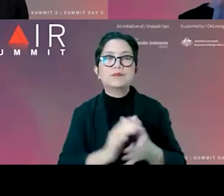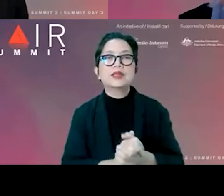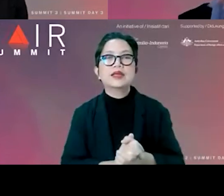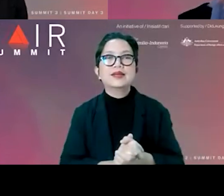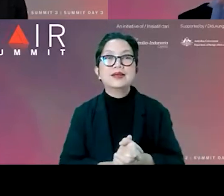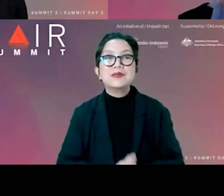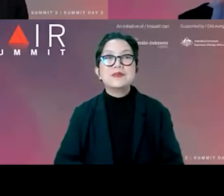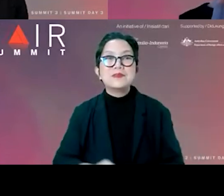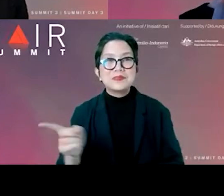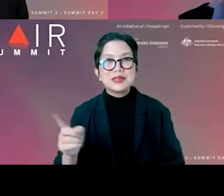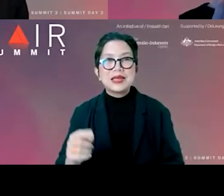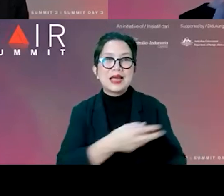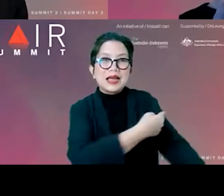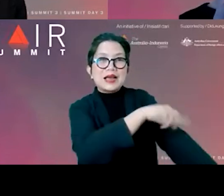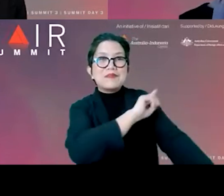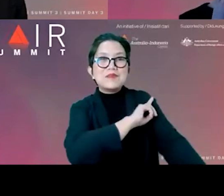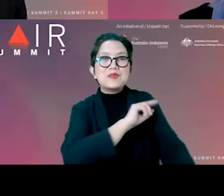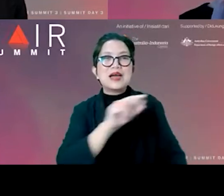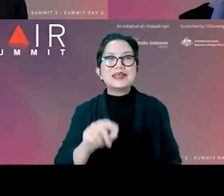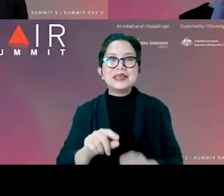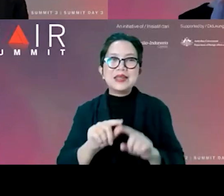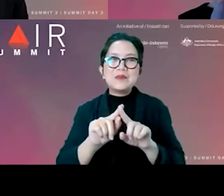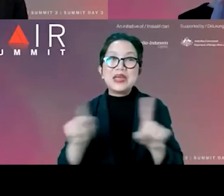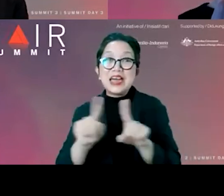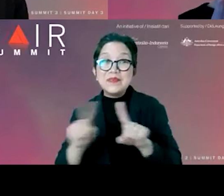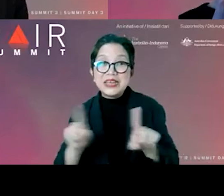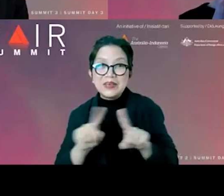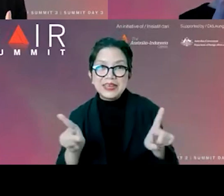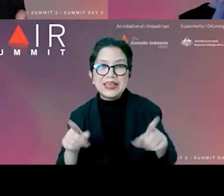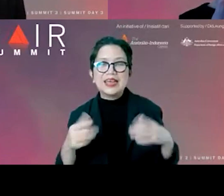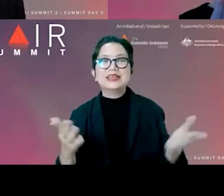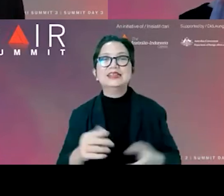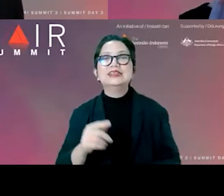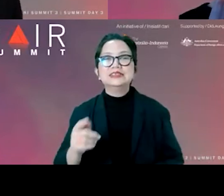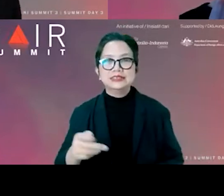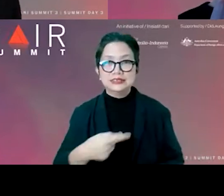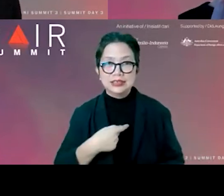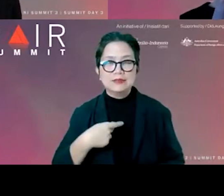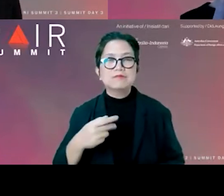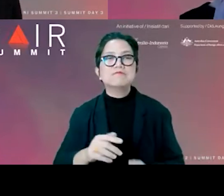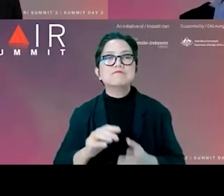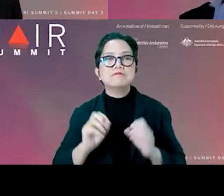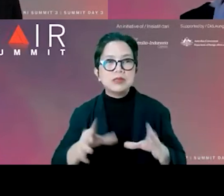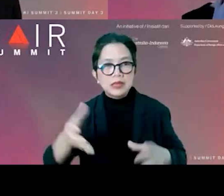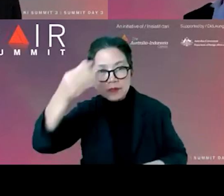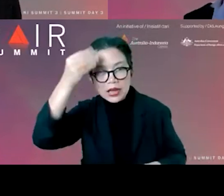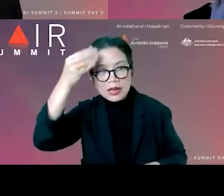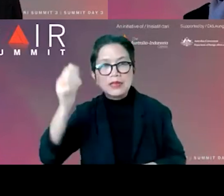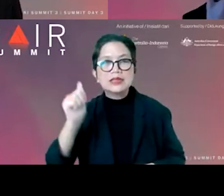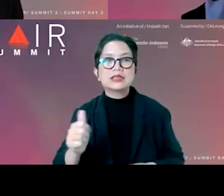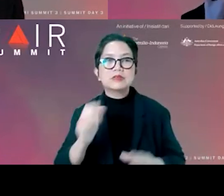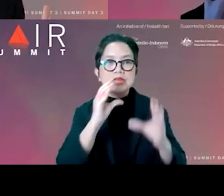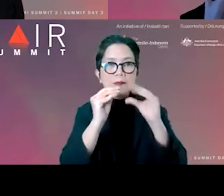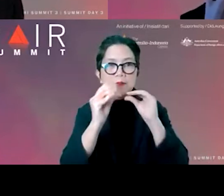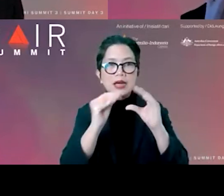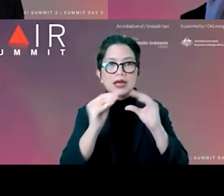I think that there's some really good points, so thank you. One of the other things that we see happening in this,